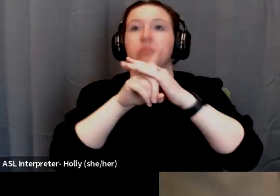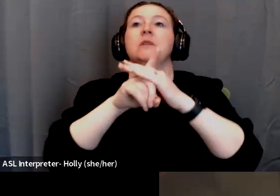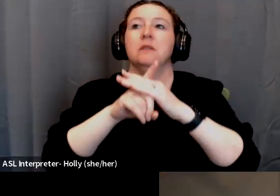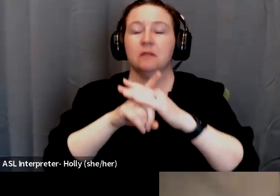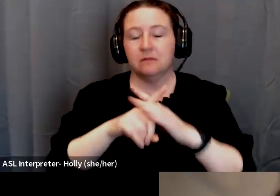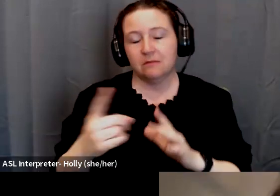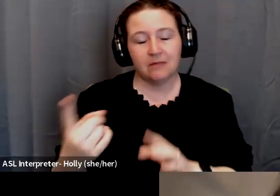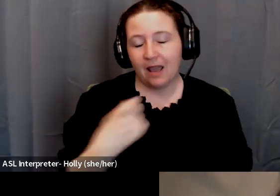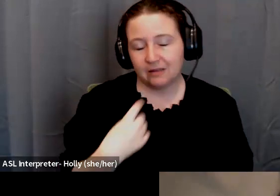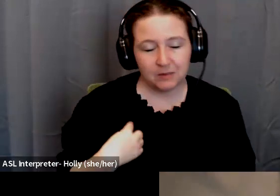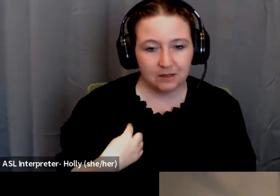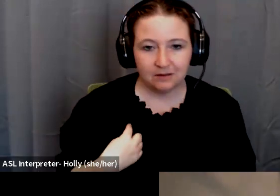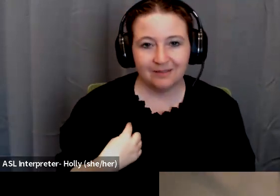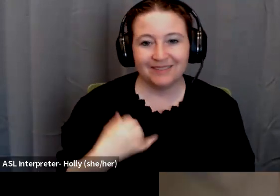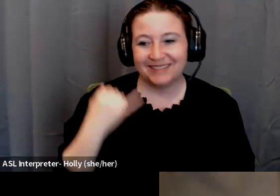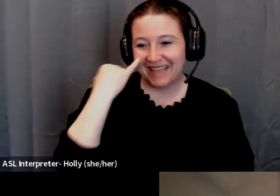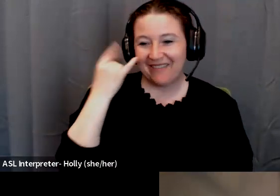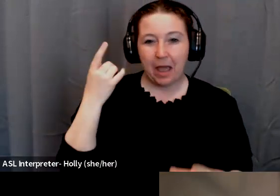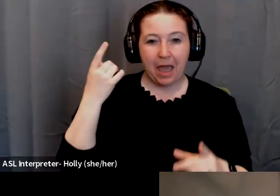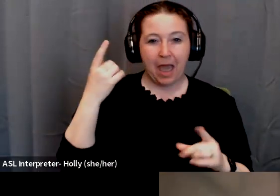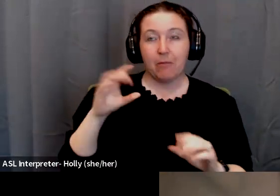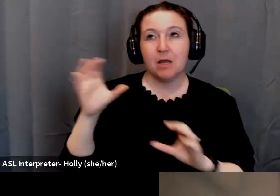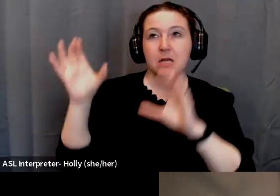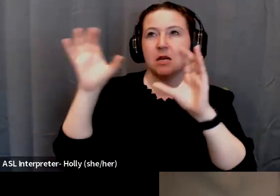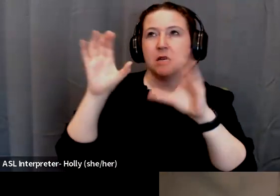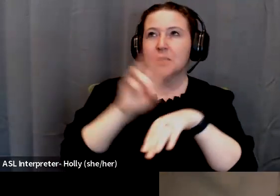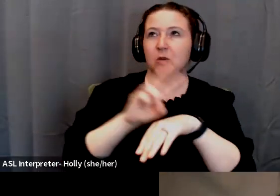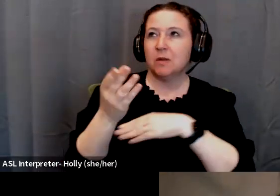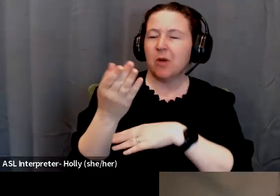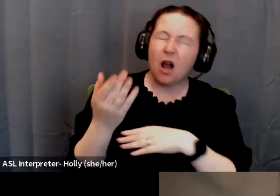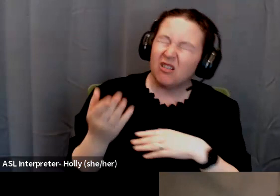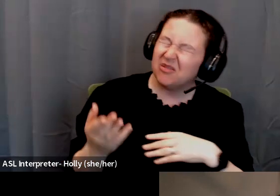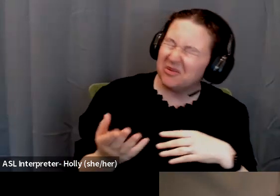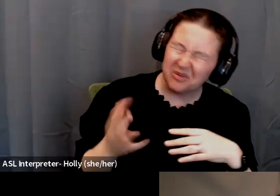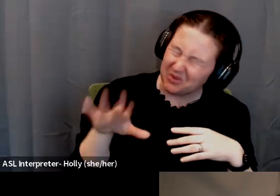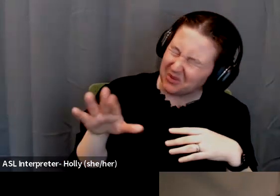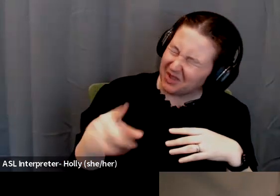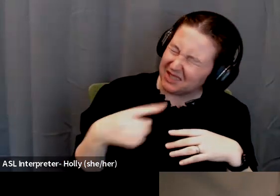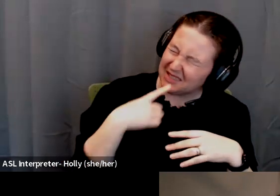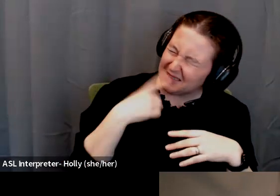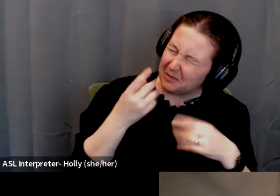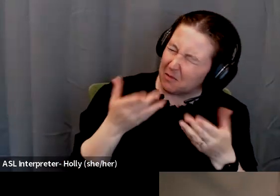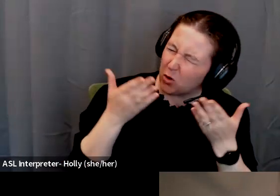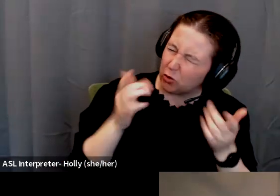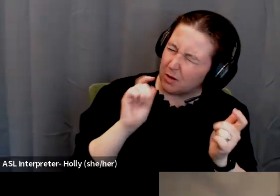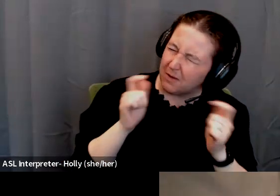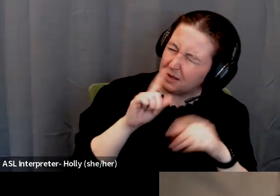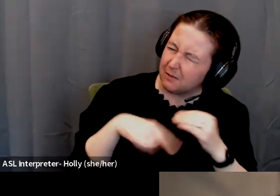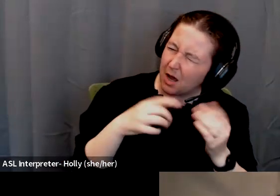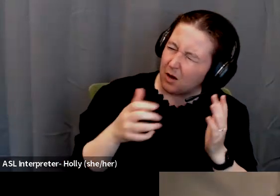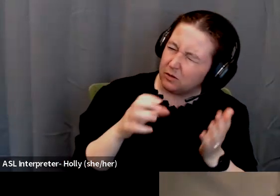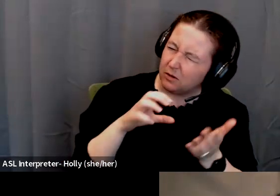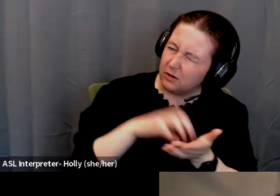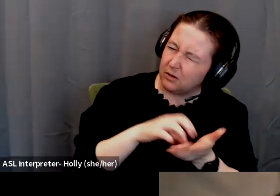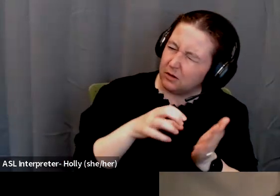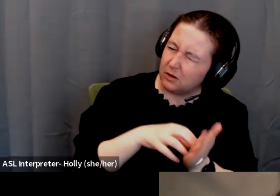when you are having trouble sleeping and you wake up at 2 o'clock and you're wondering, what was that whole thing about motions to amend on cakes and chocolate chip? Am